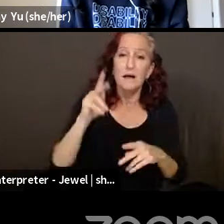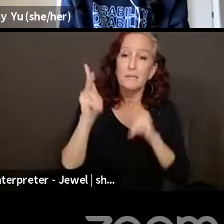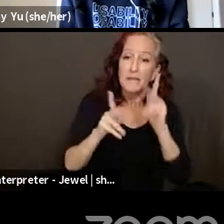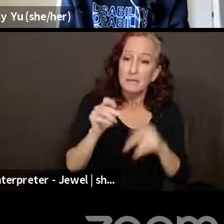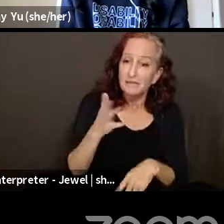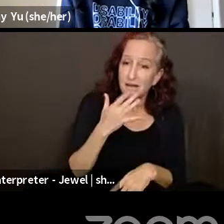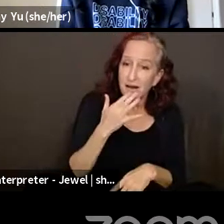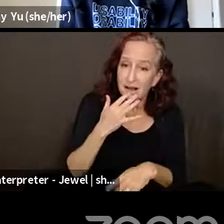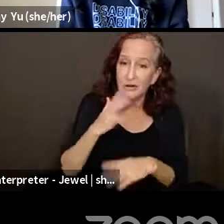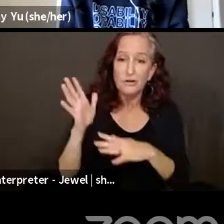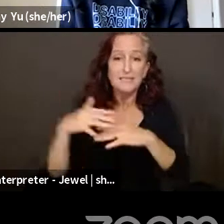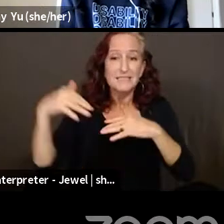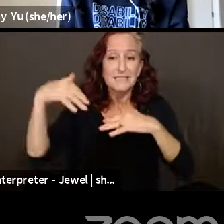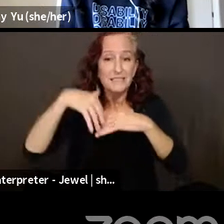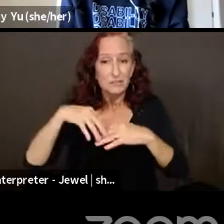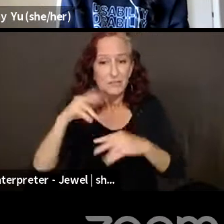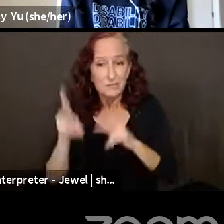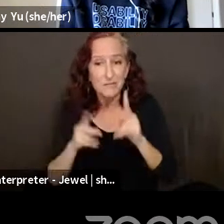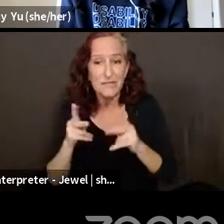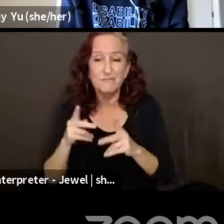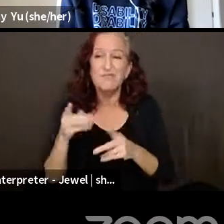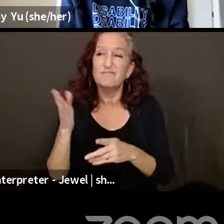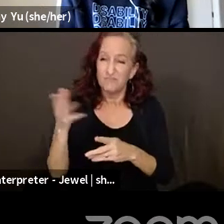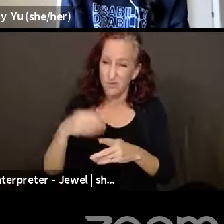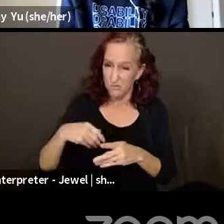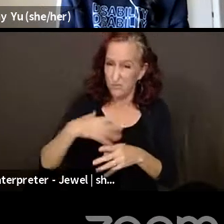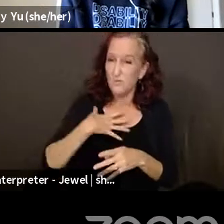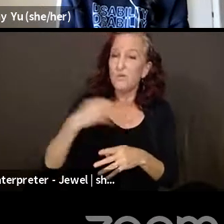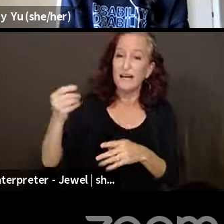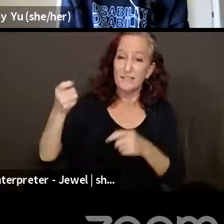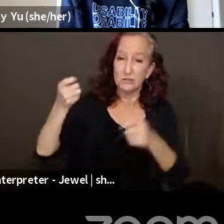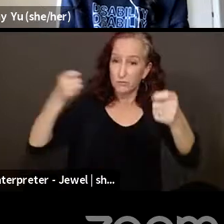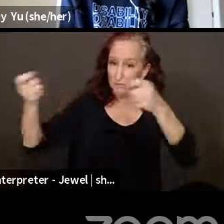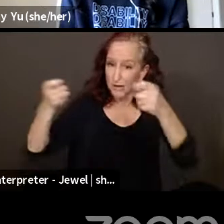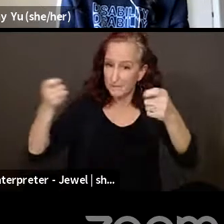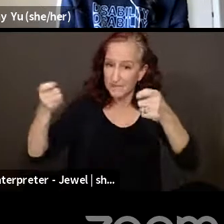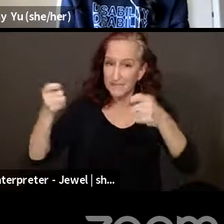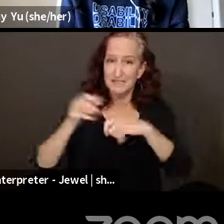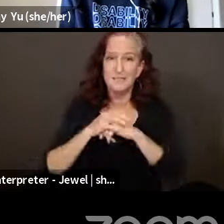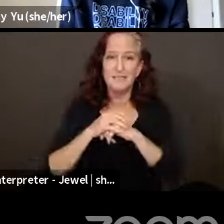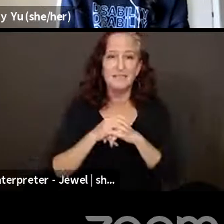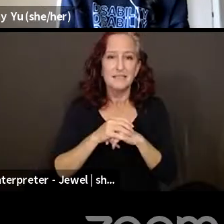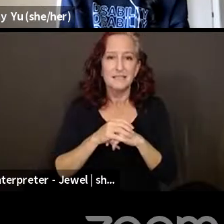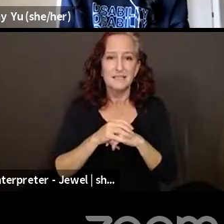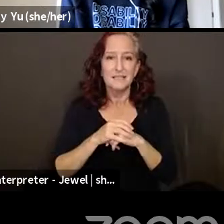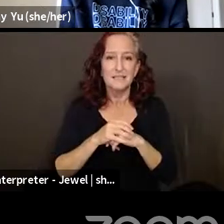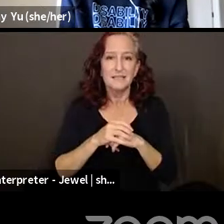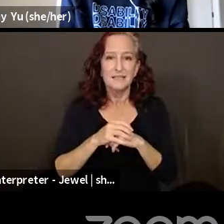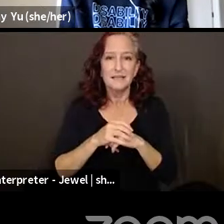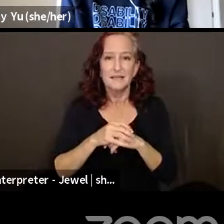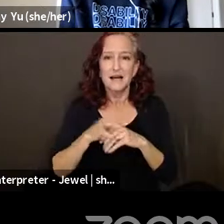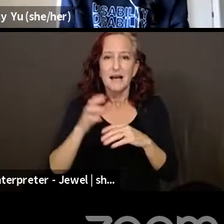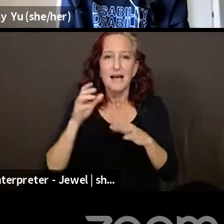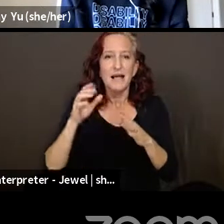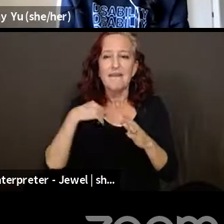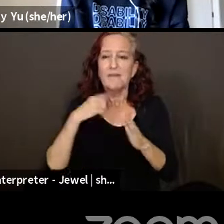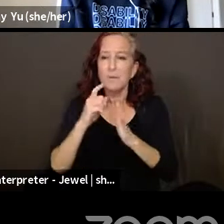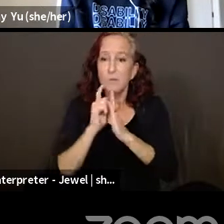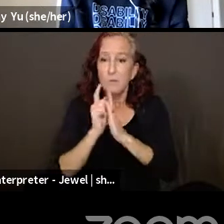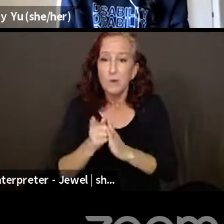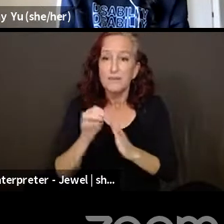the face of white supremacy. And I would say to you, clear as a bell, moments of